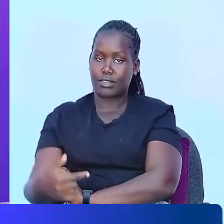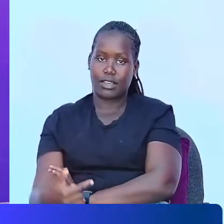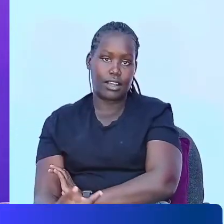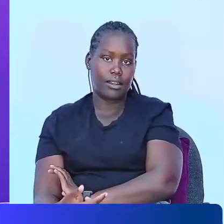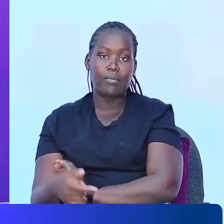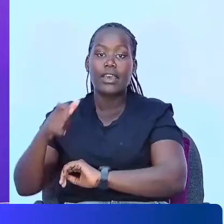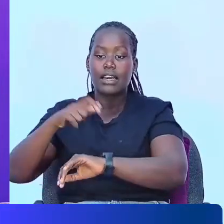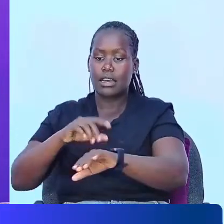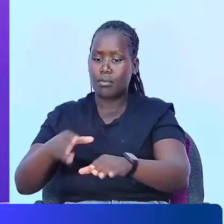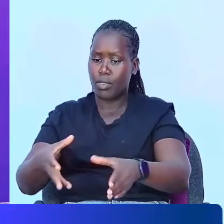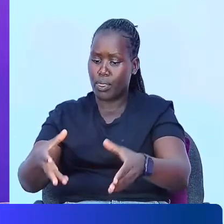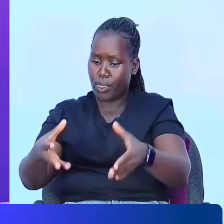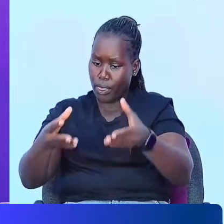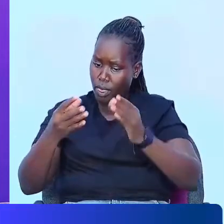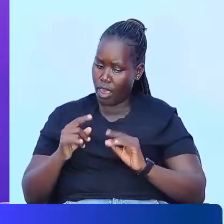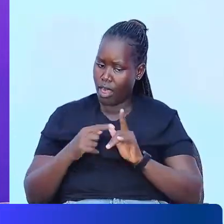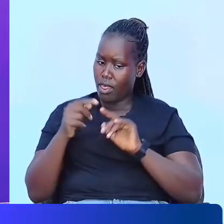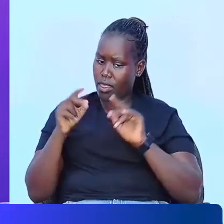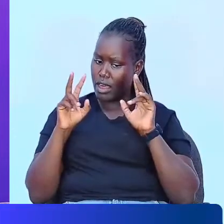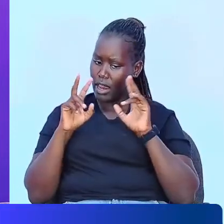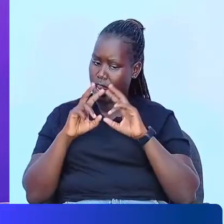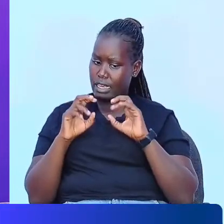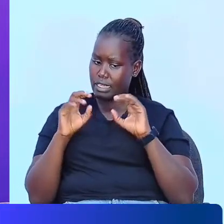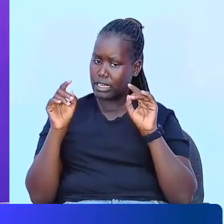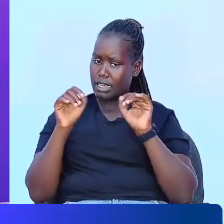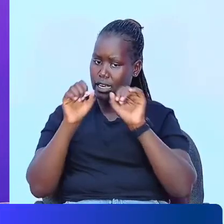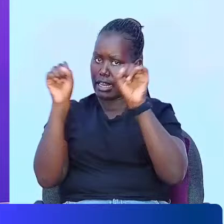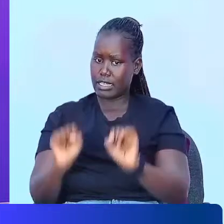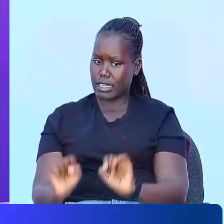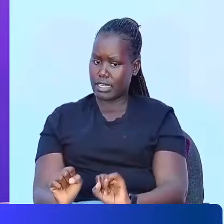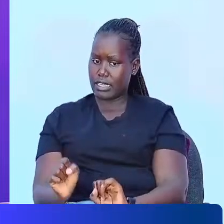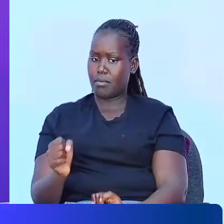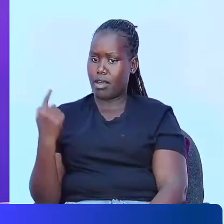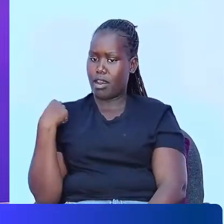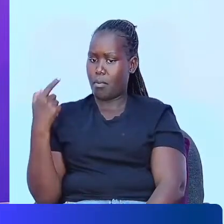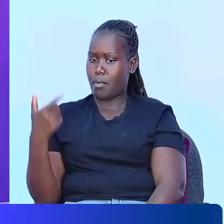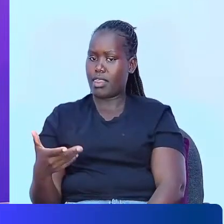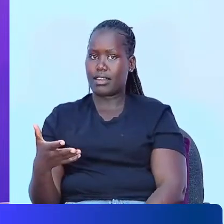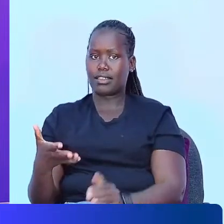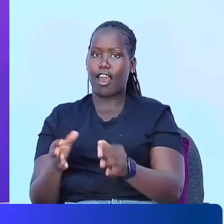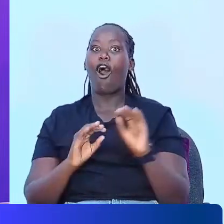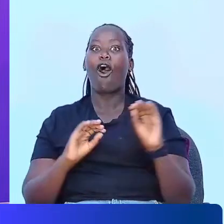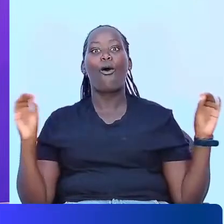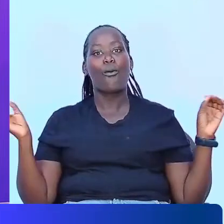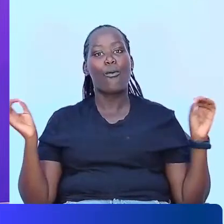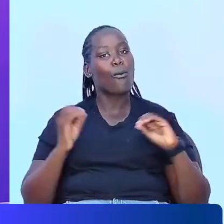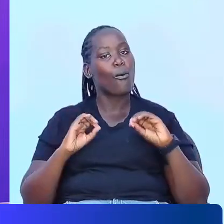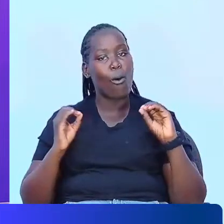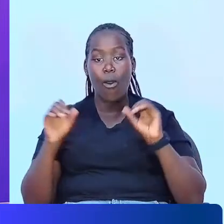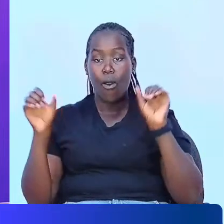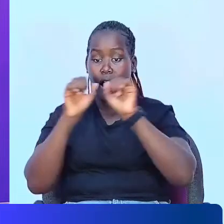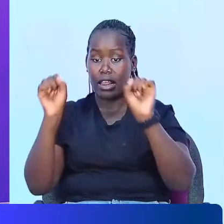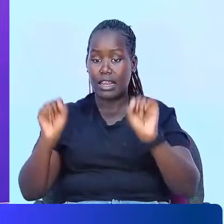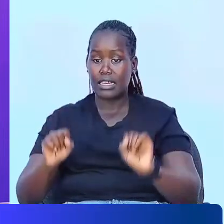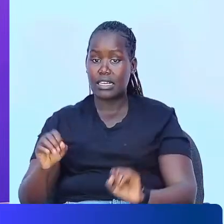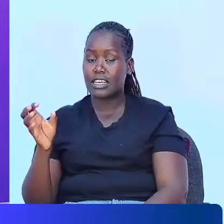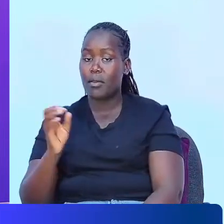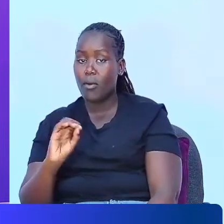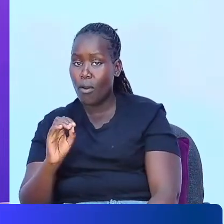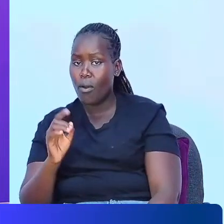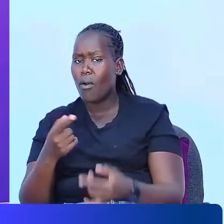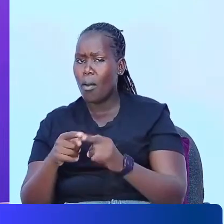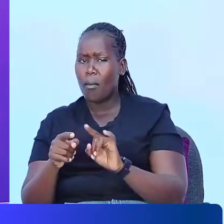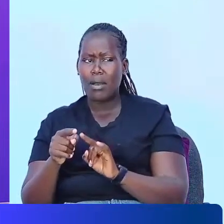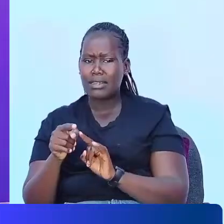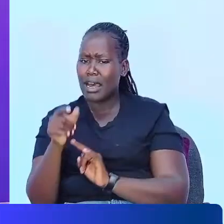it to me and I check in the system, that number doesn't exist. The number is not in the system, and he's saying, but so-and-so works with you. I say,